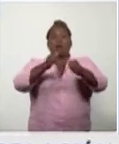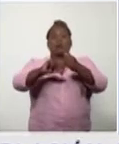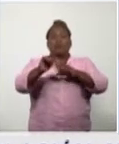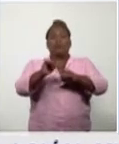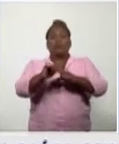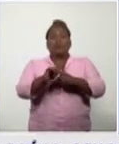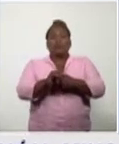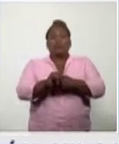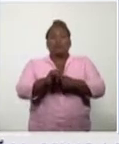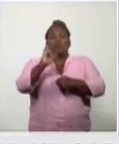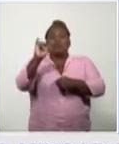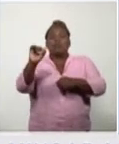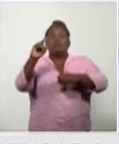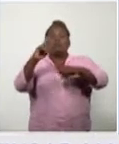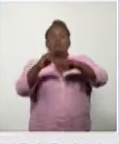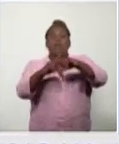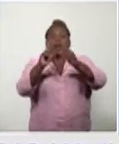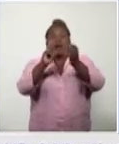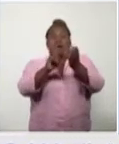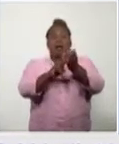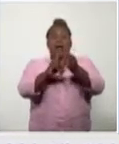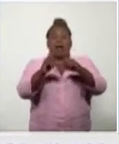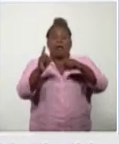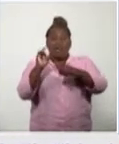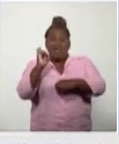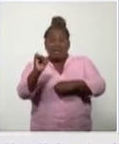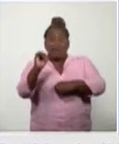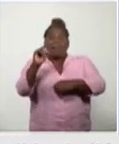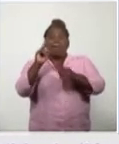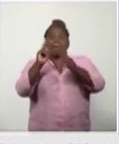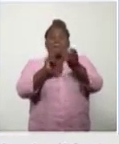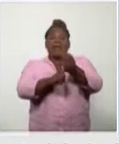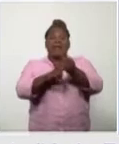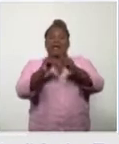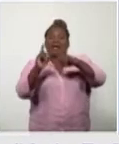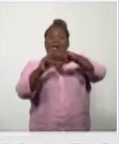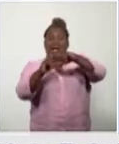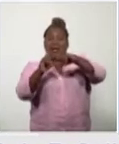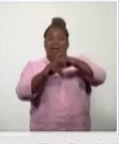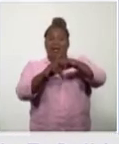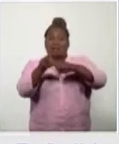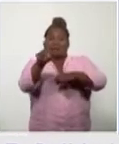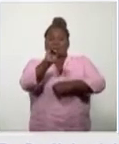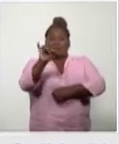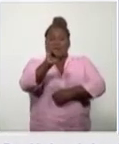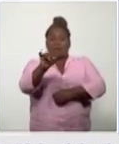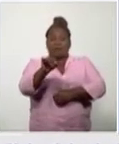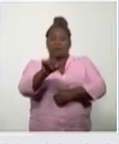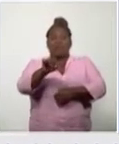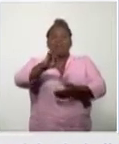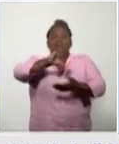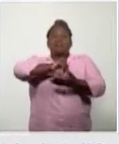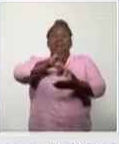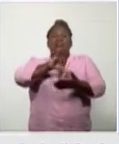Tropical Medicine, 786 samples were processed. In the Epidemiology